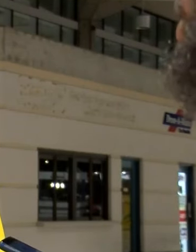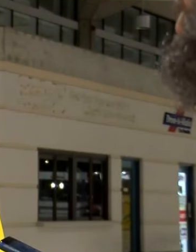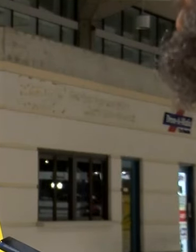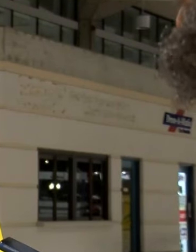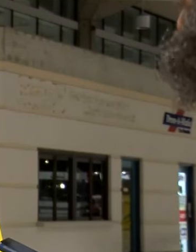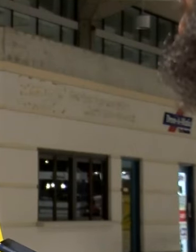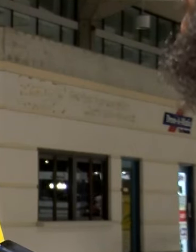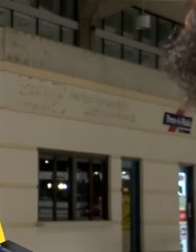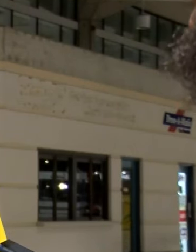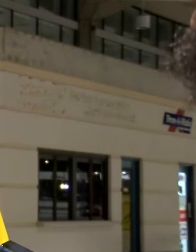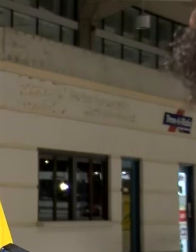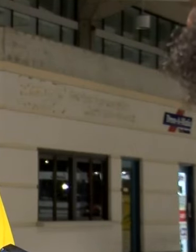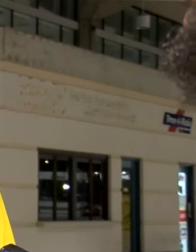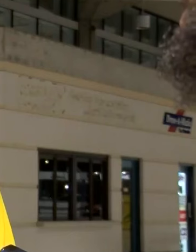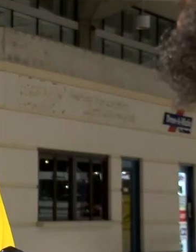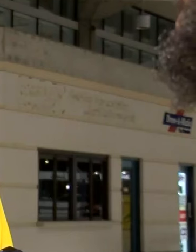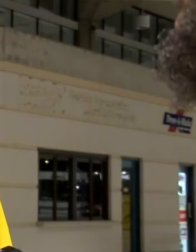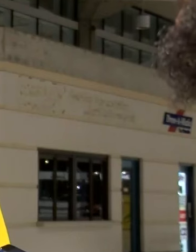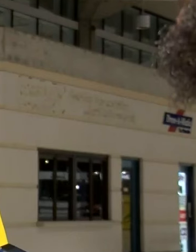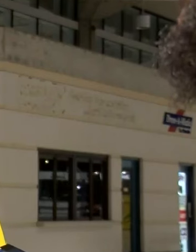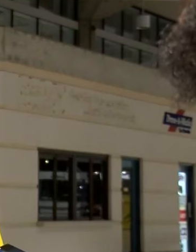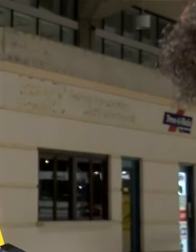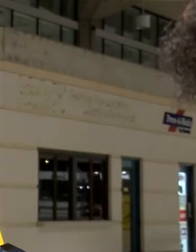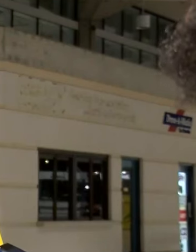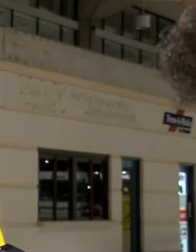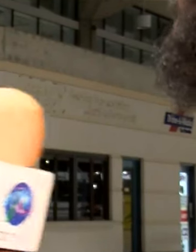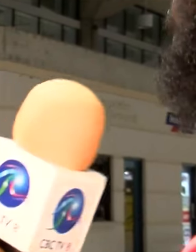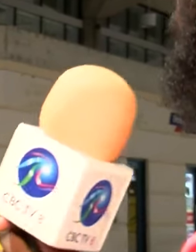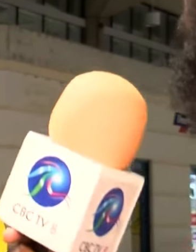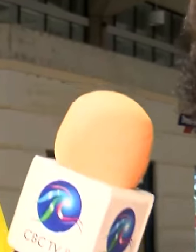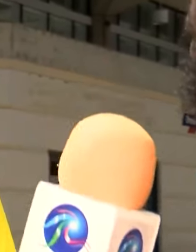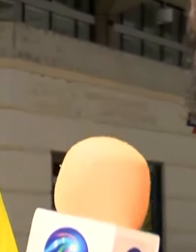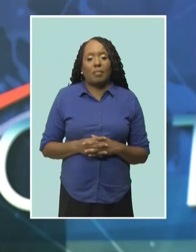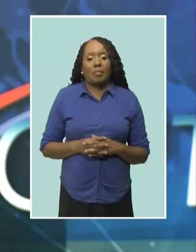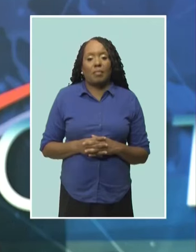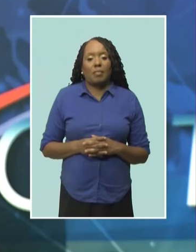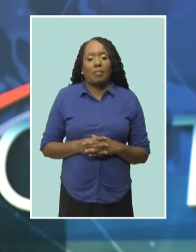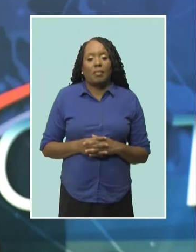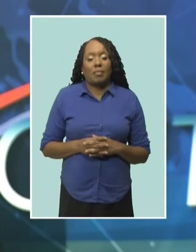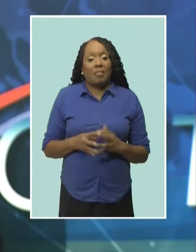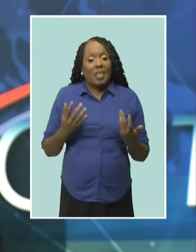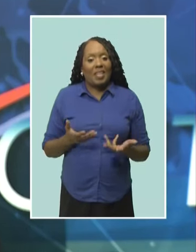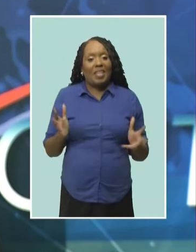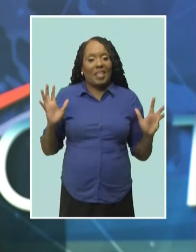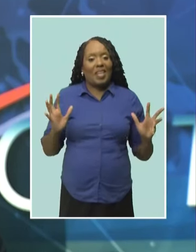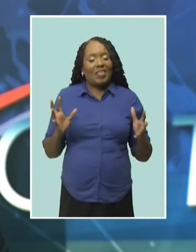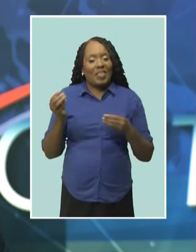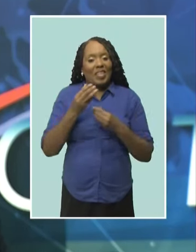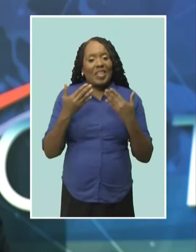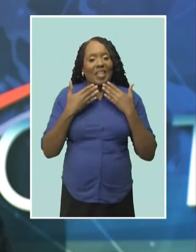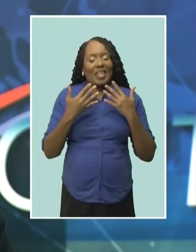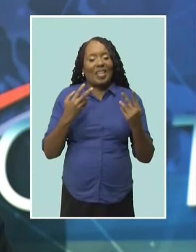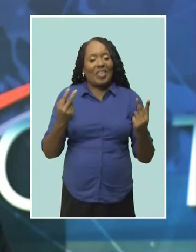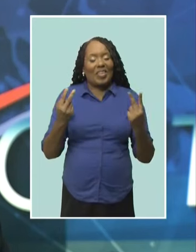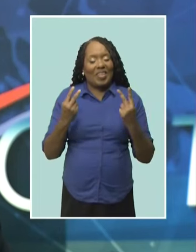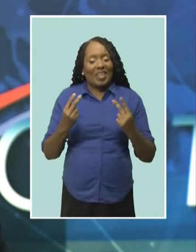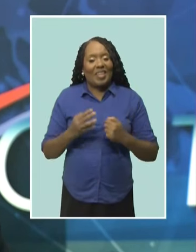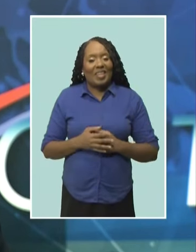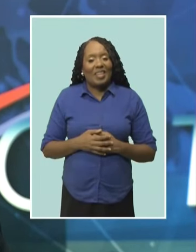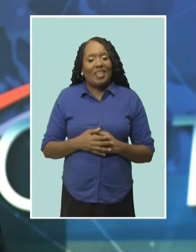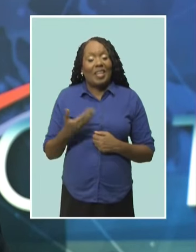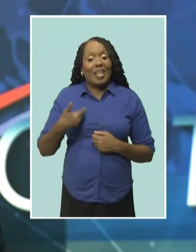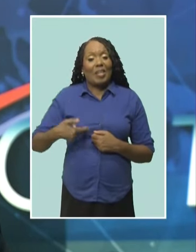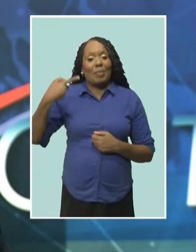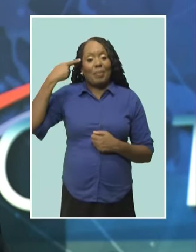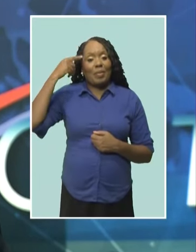very good and it was definitely fun and that's our time tonight thank you for spending it with us